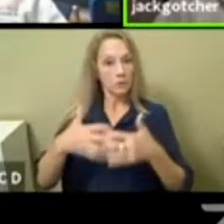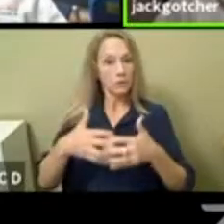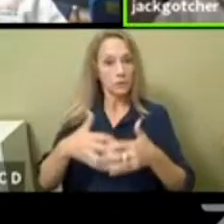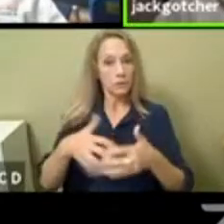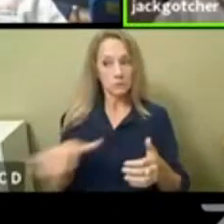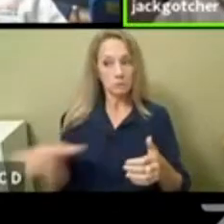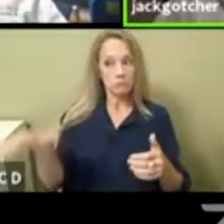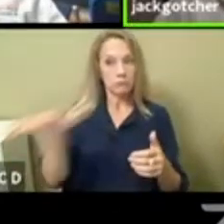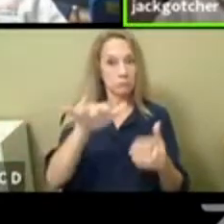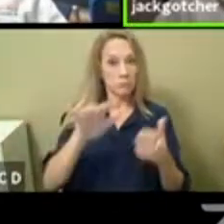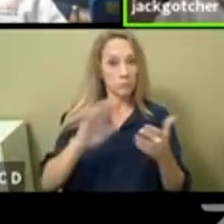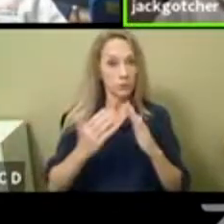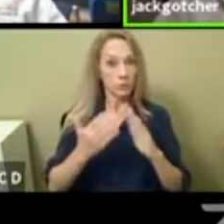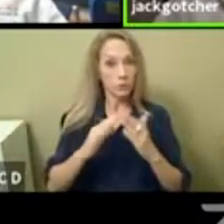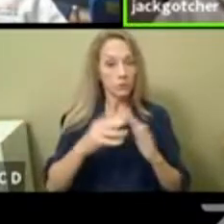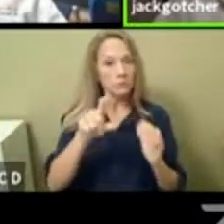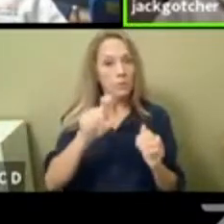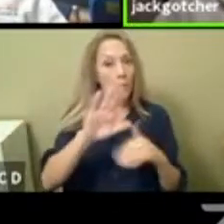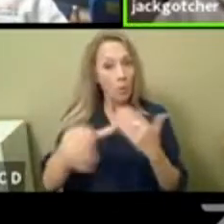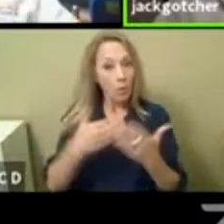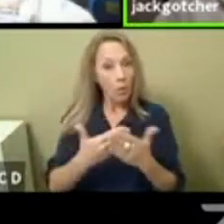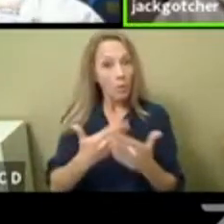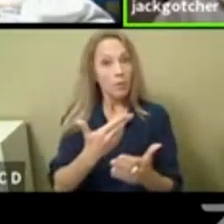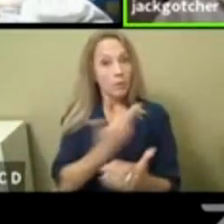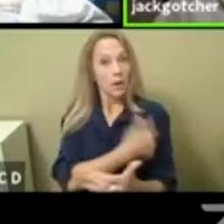Does every hospital have one?